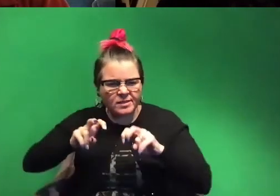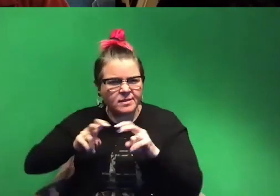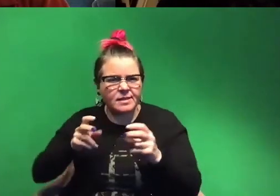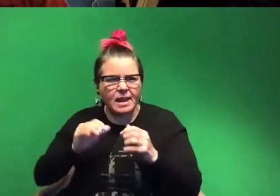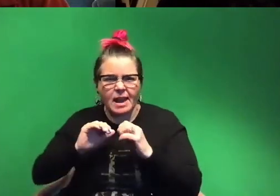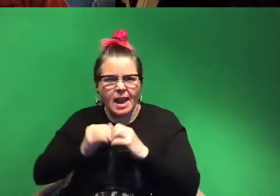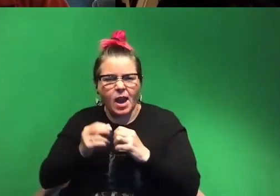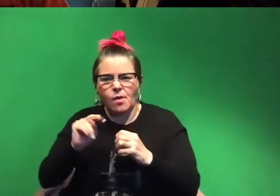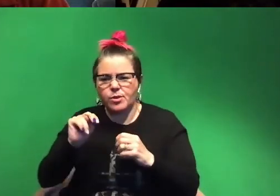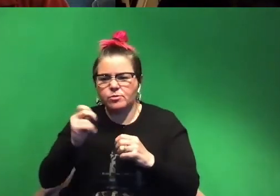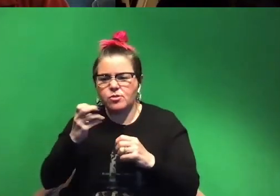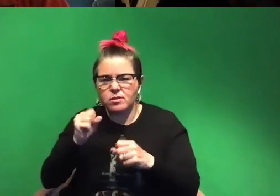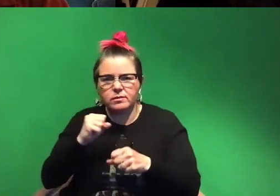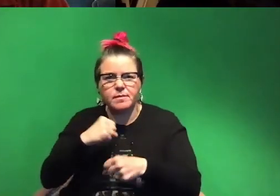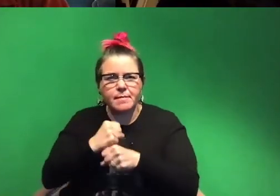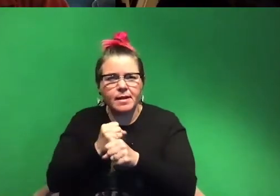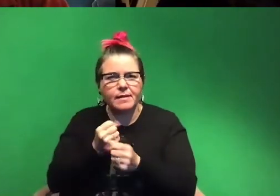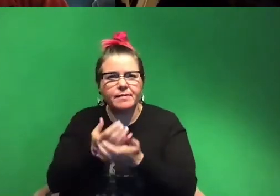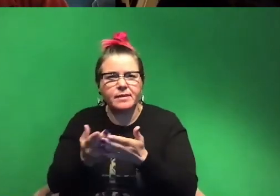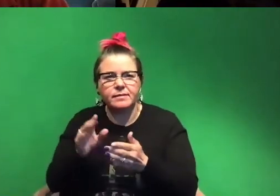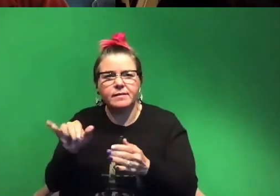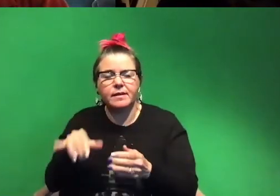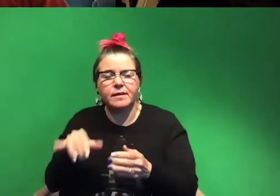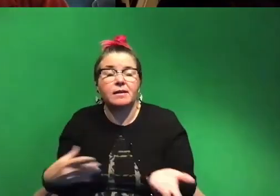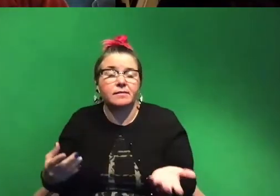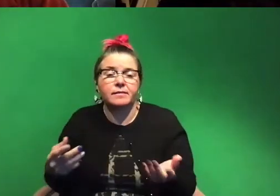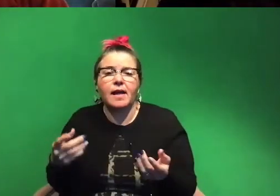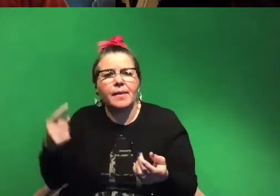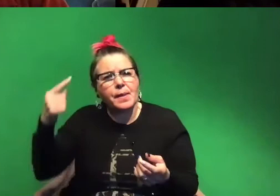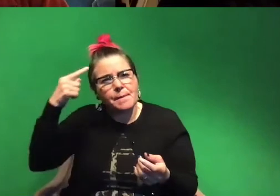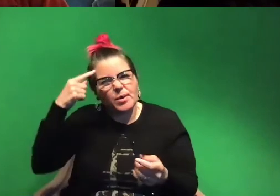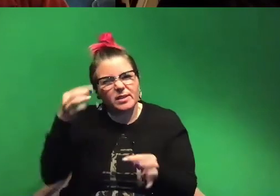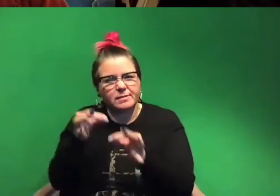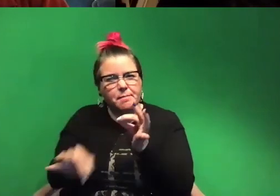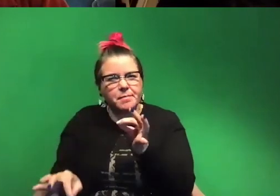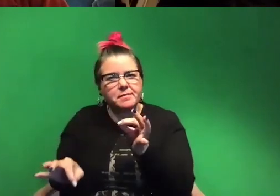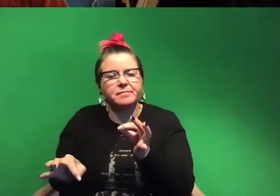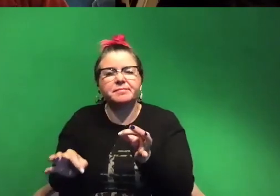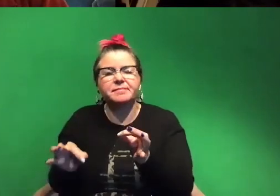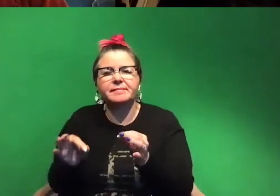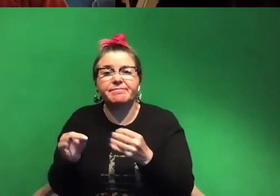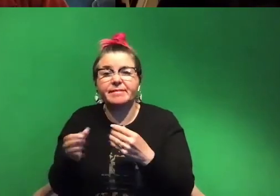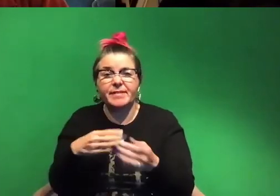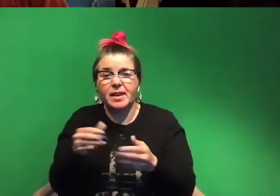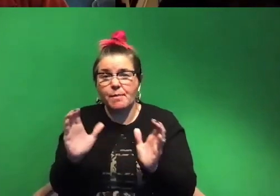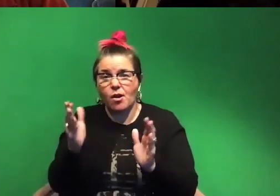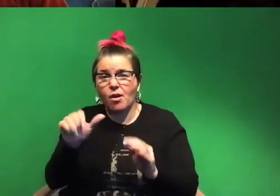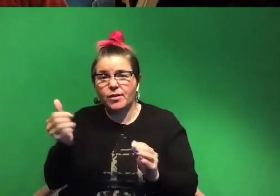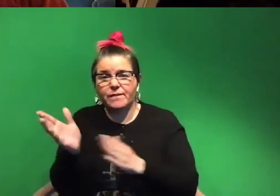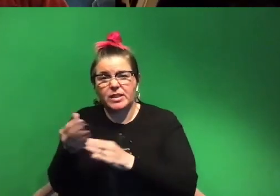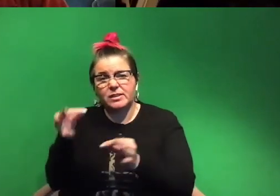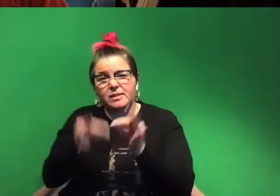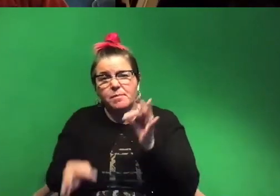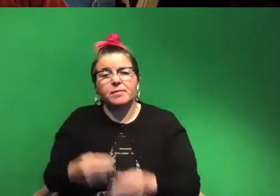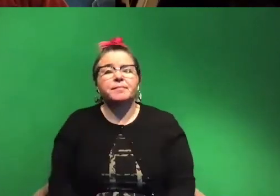the neurons are made and things like that. But I think their brains are fairly simple even for a fish. Yeah, it seems